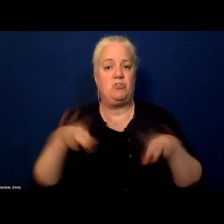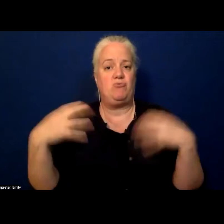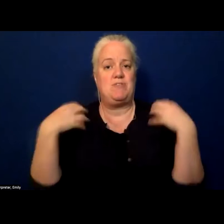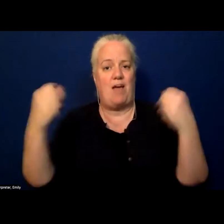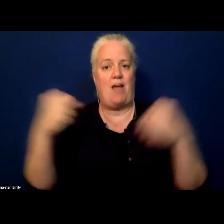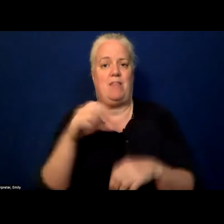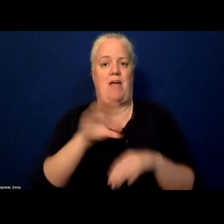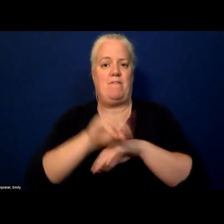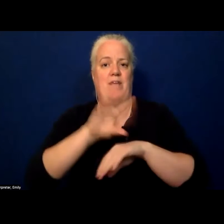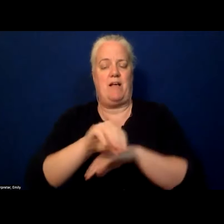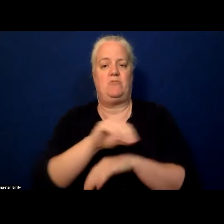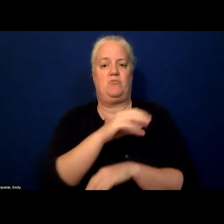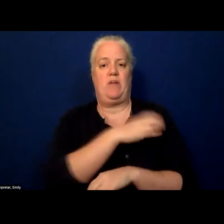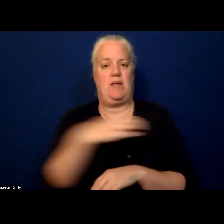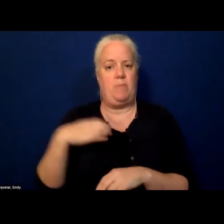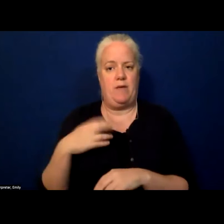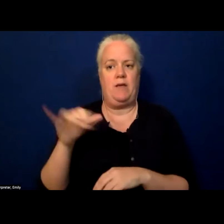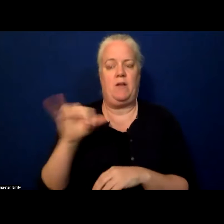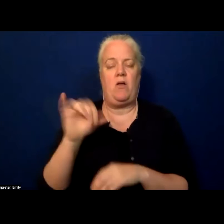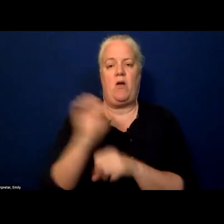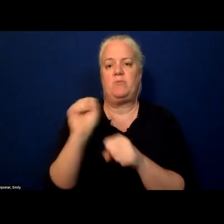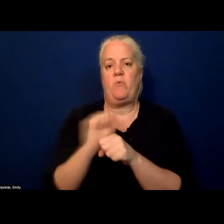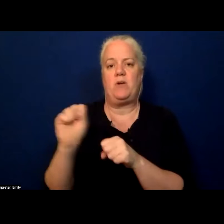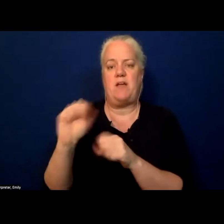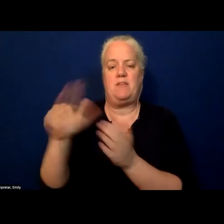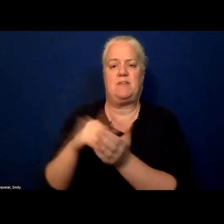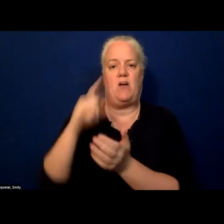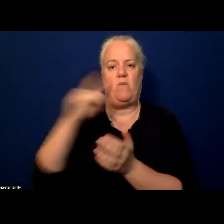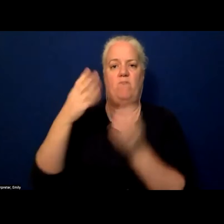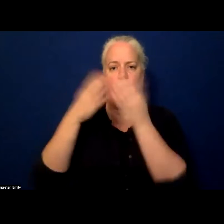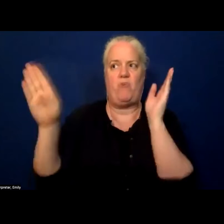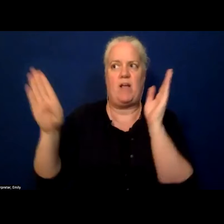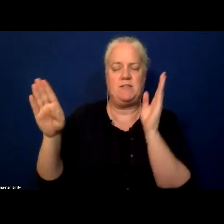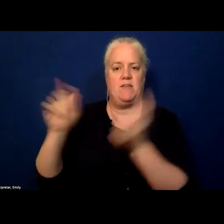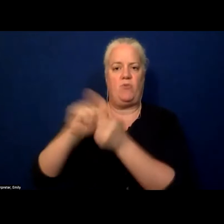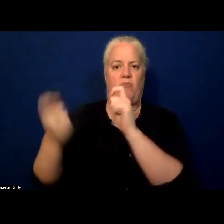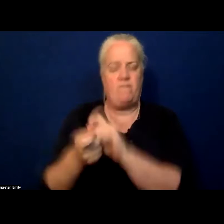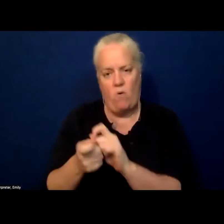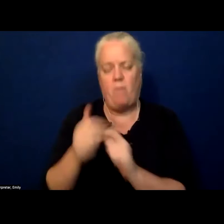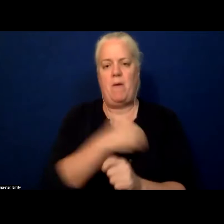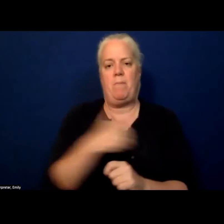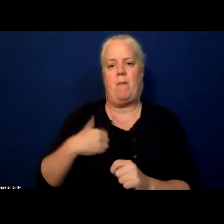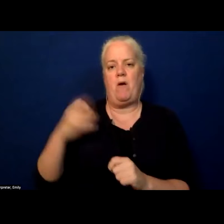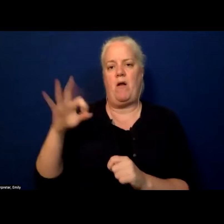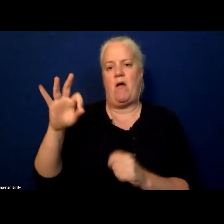the Center for Progressive Reform and a member of the New York City Bar Environmental Committee.